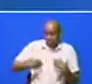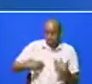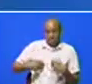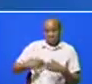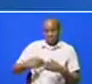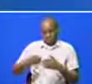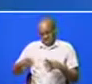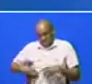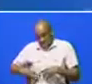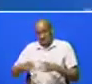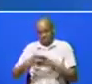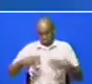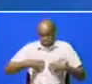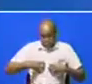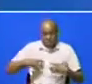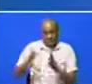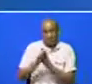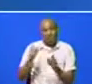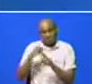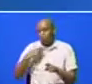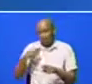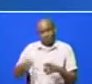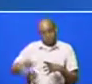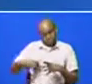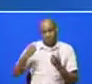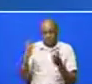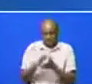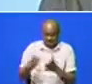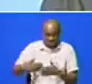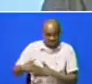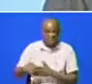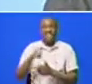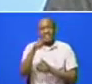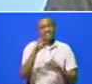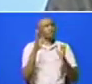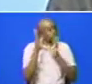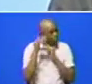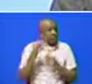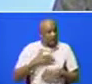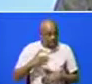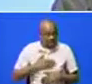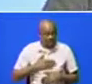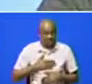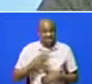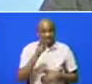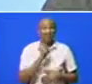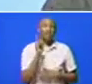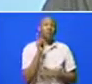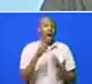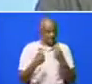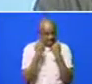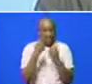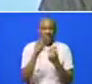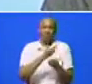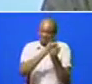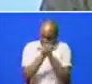kidneys, where, you know, there are a lot of demand for organ transplants? Yes, and that is the hope. And if that happens, then it completely changes the